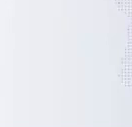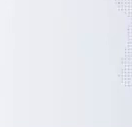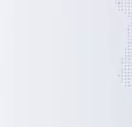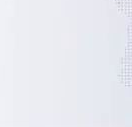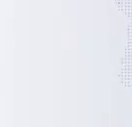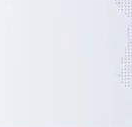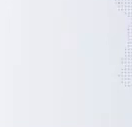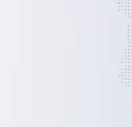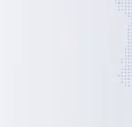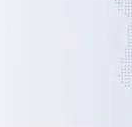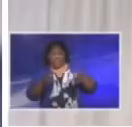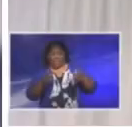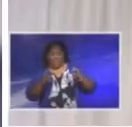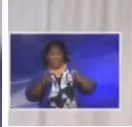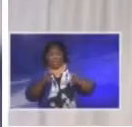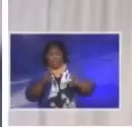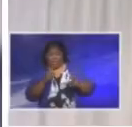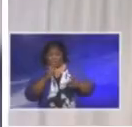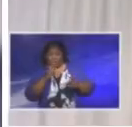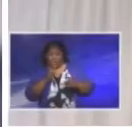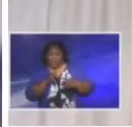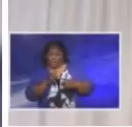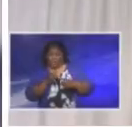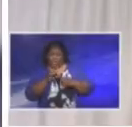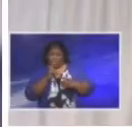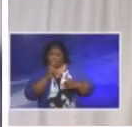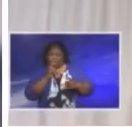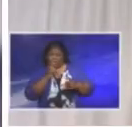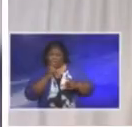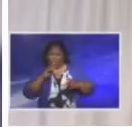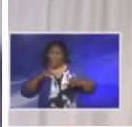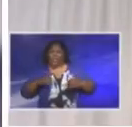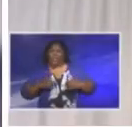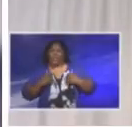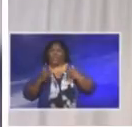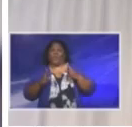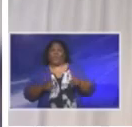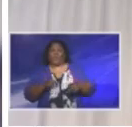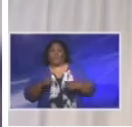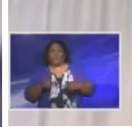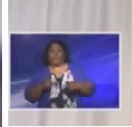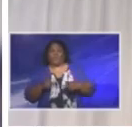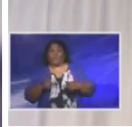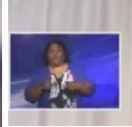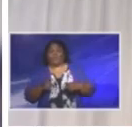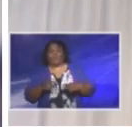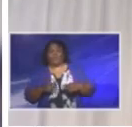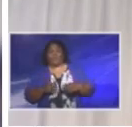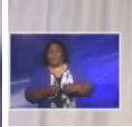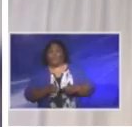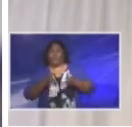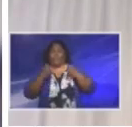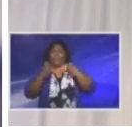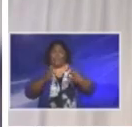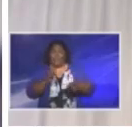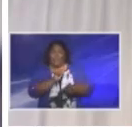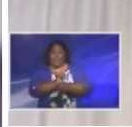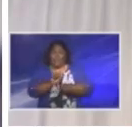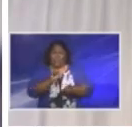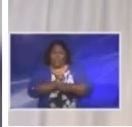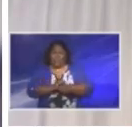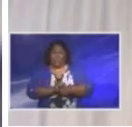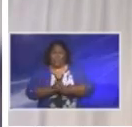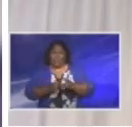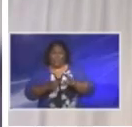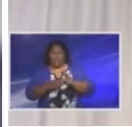Prime Minister Honourable Dr. Terrance Drew says he's optimistic that the outlook and action plan to apprehend violence in the Caribbean will move